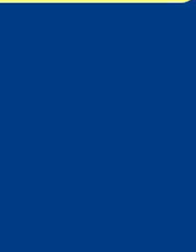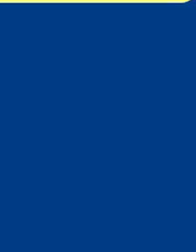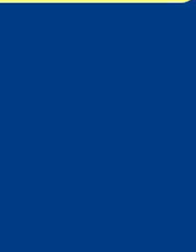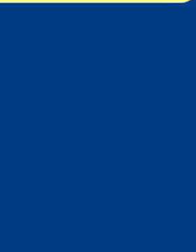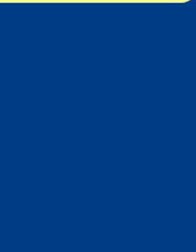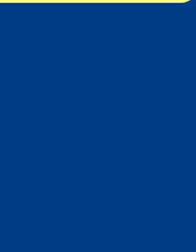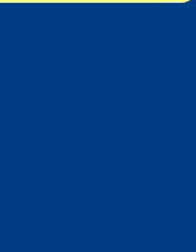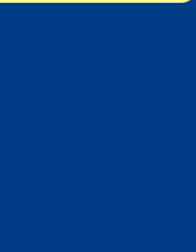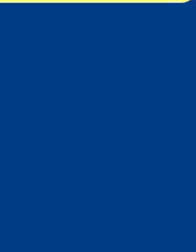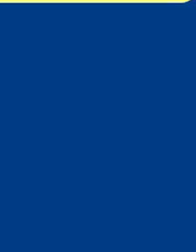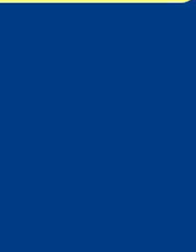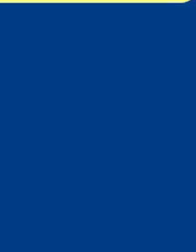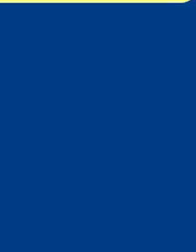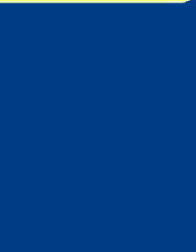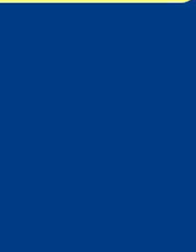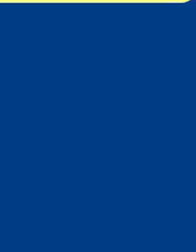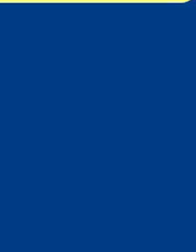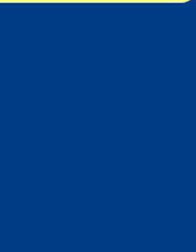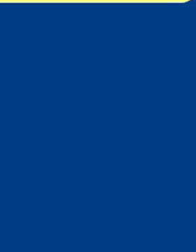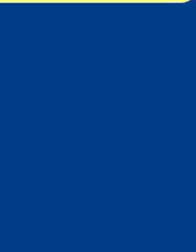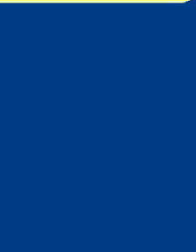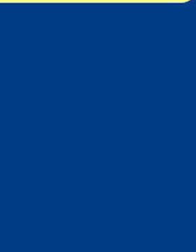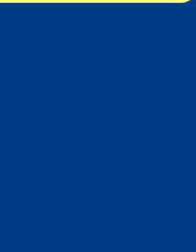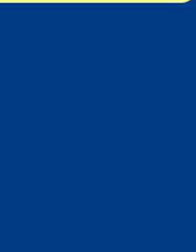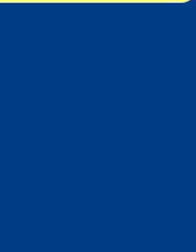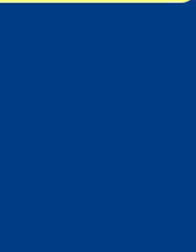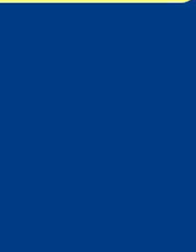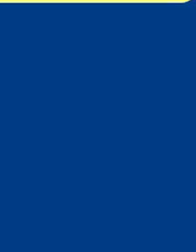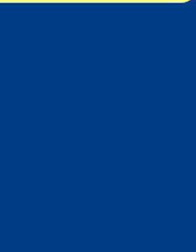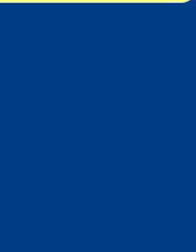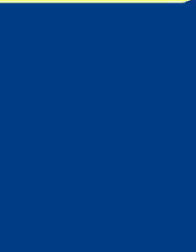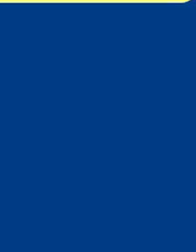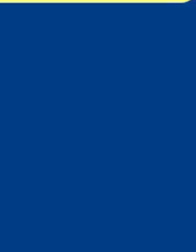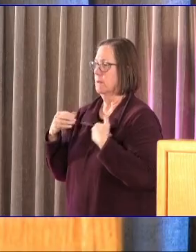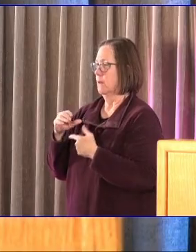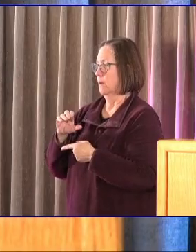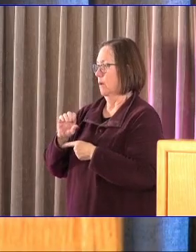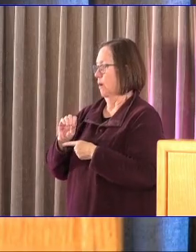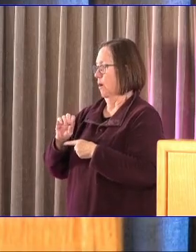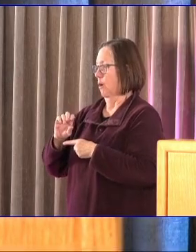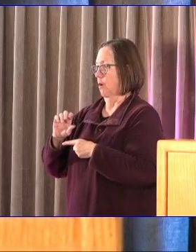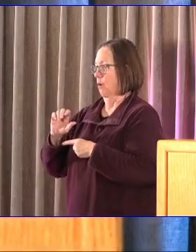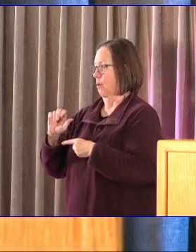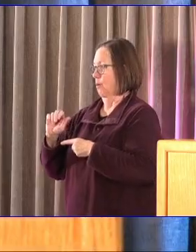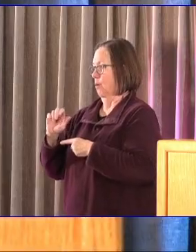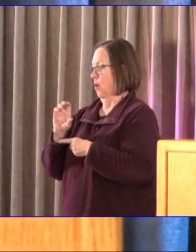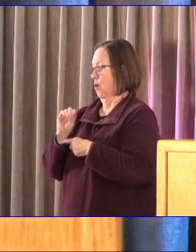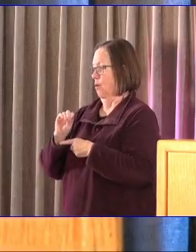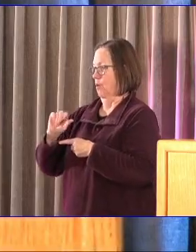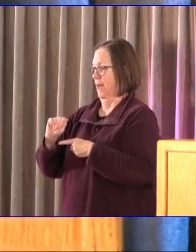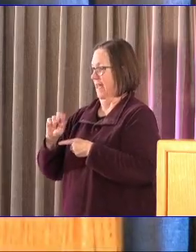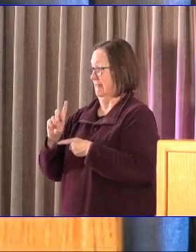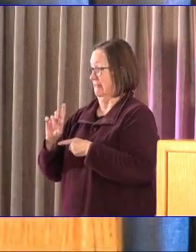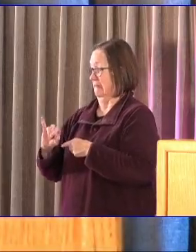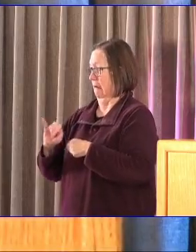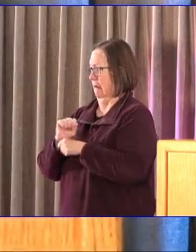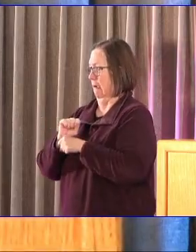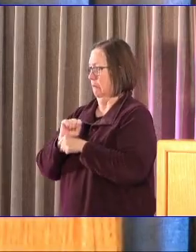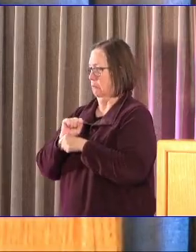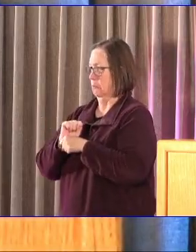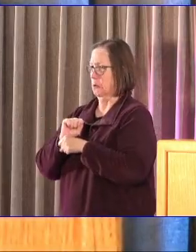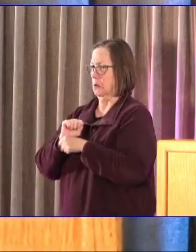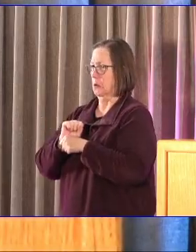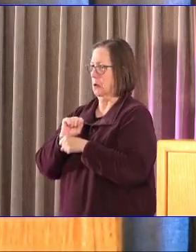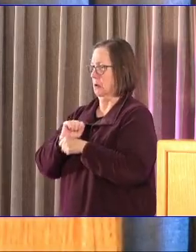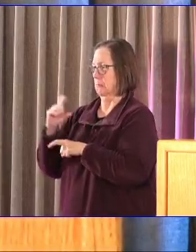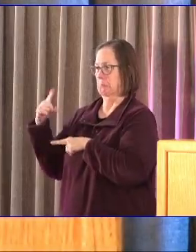the education and professional development piece. We've been doing our ADI work across, again, in a very decentralized way. We've done some important